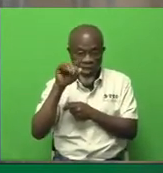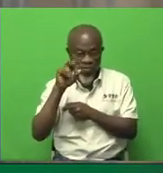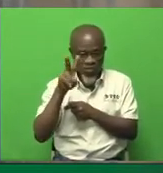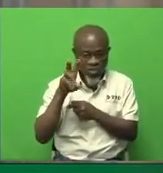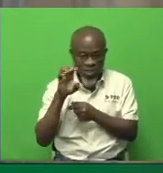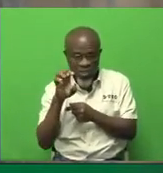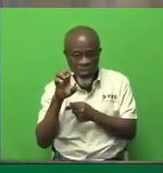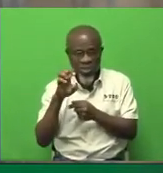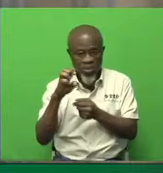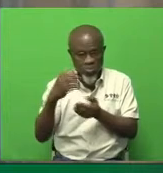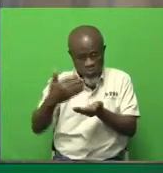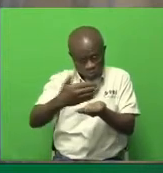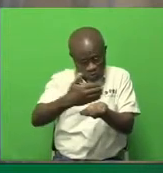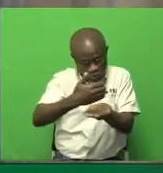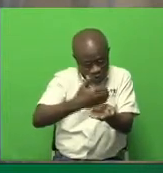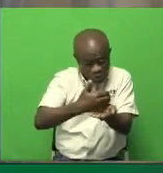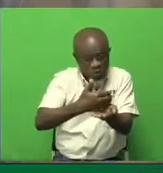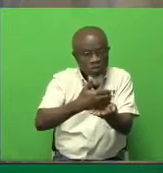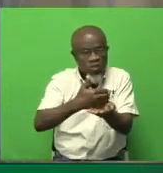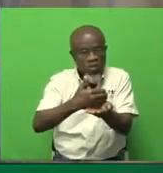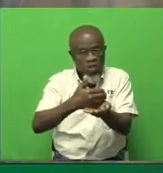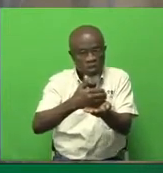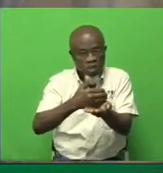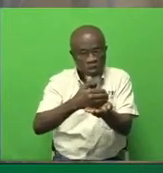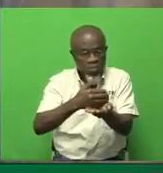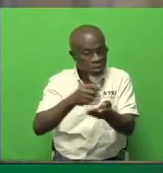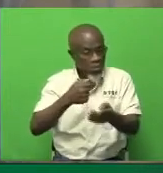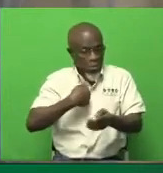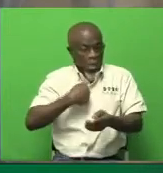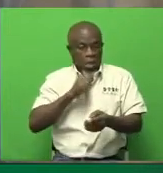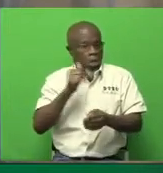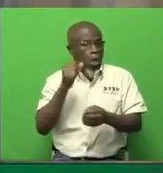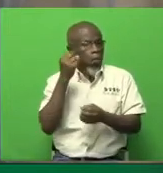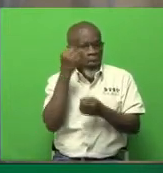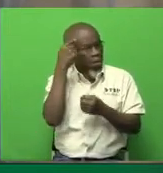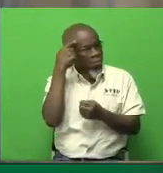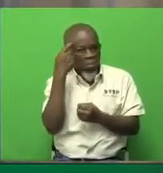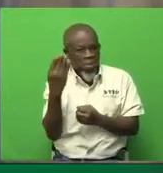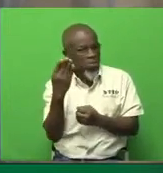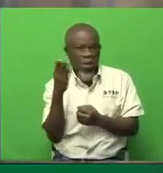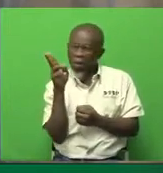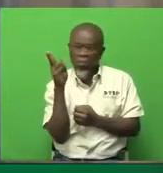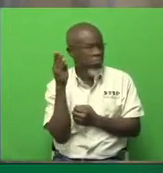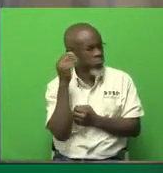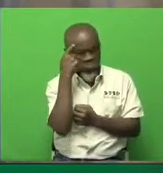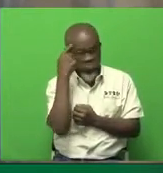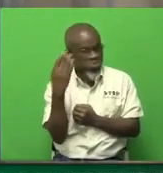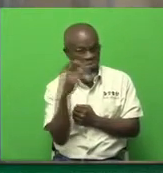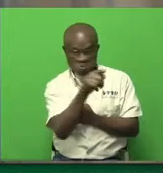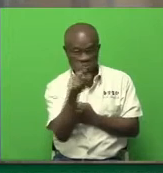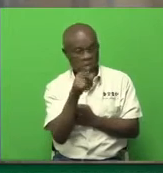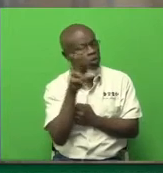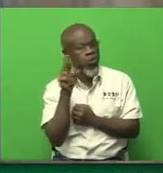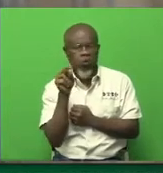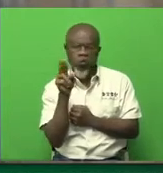Minister I do not believe you I do not trust your numbers I do not trust the numbers